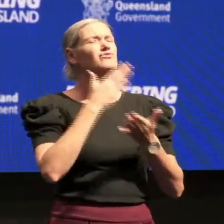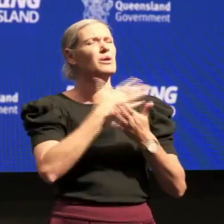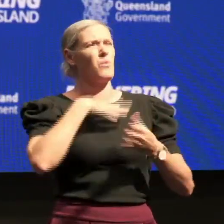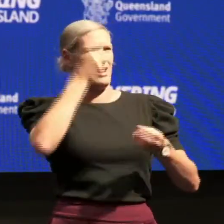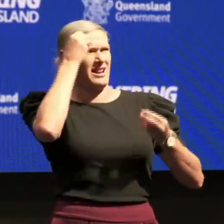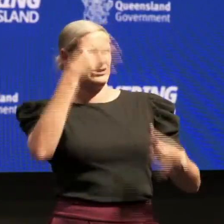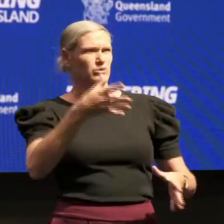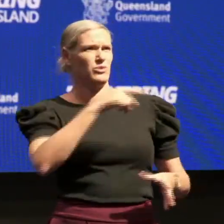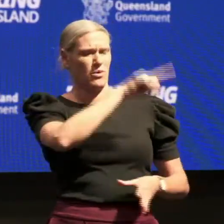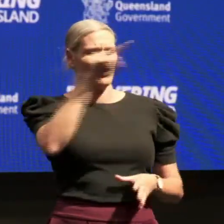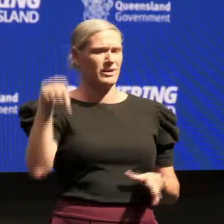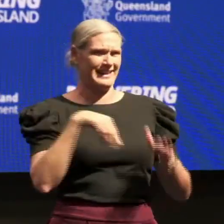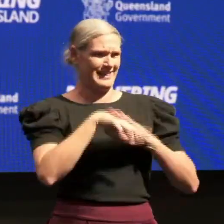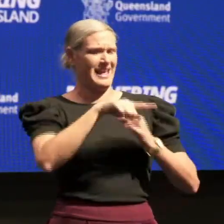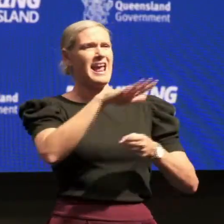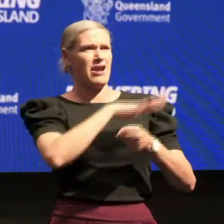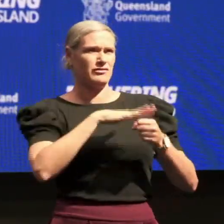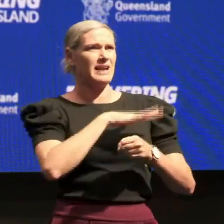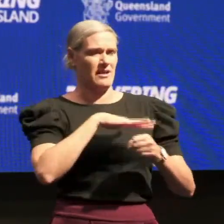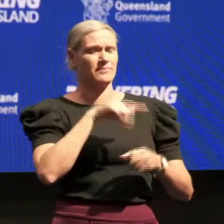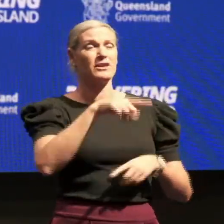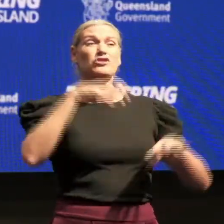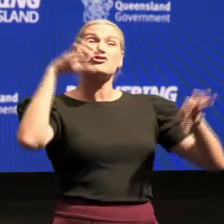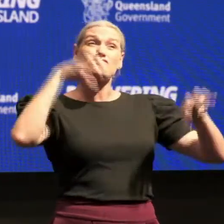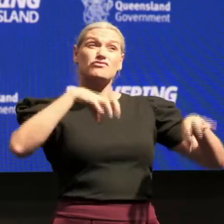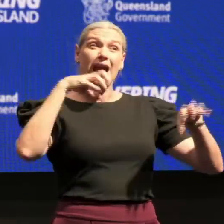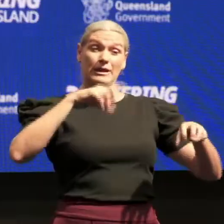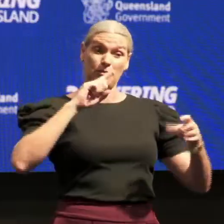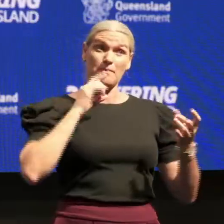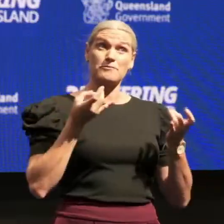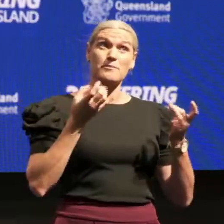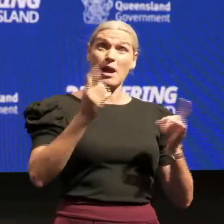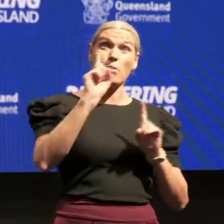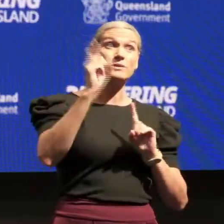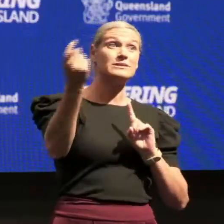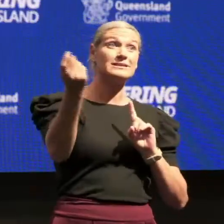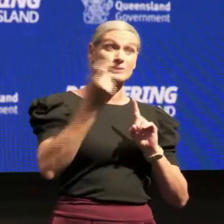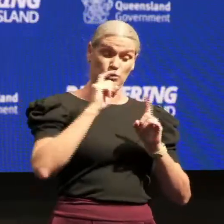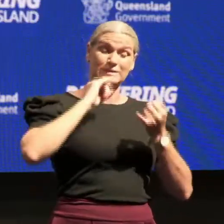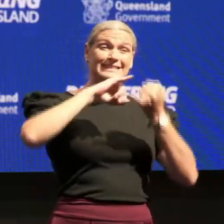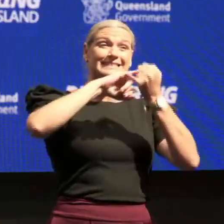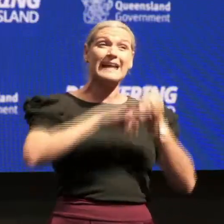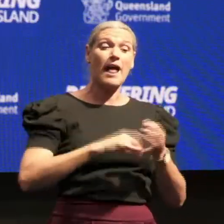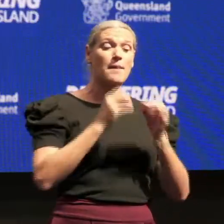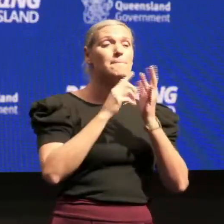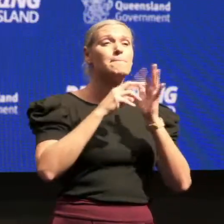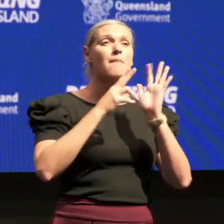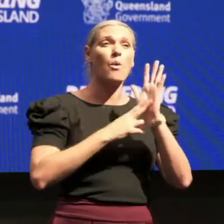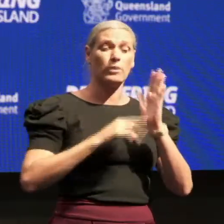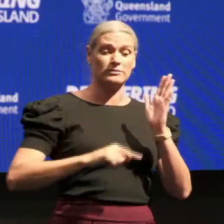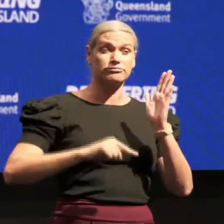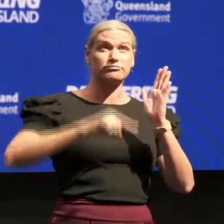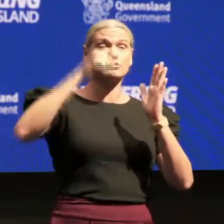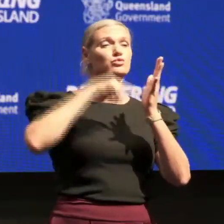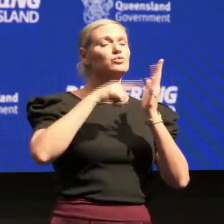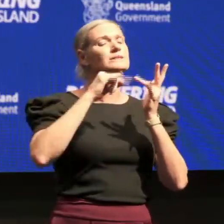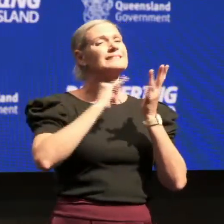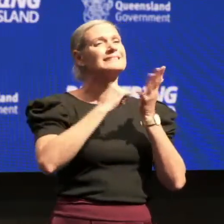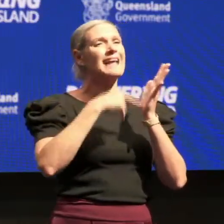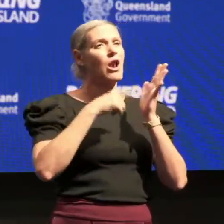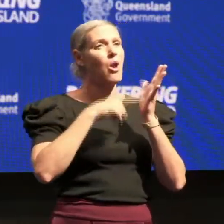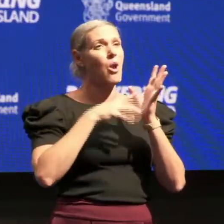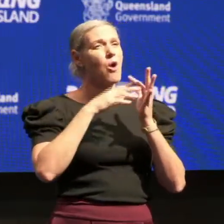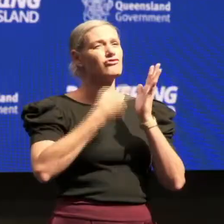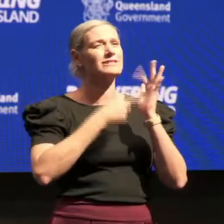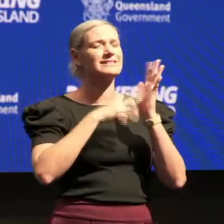for people across that area. Rainfall is expected to continue south of Bowen to St Lawrence,